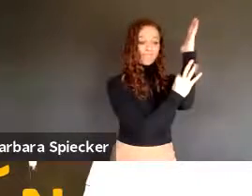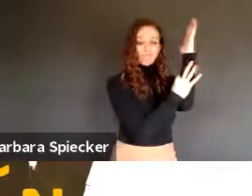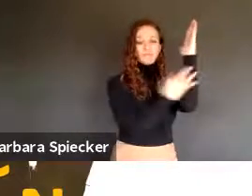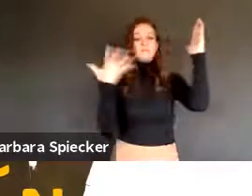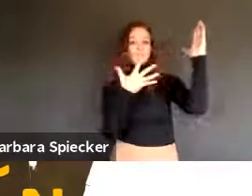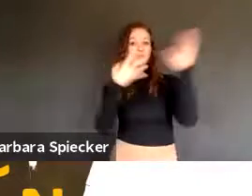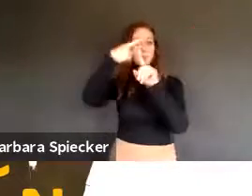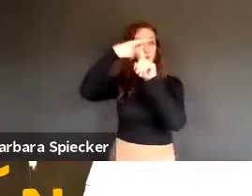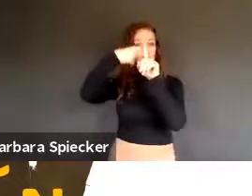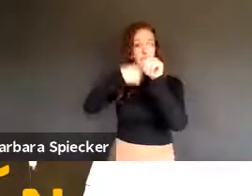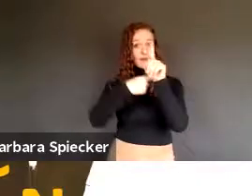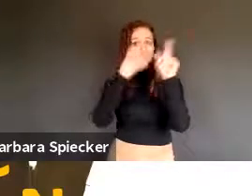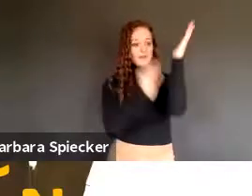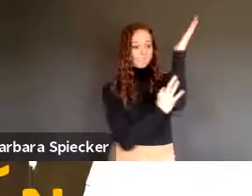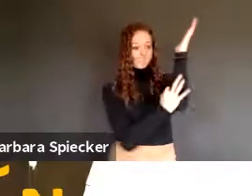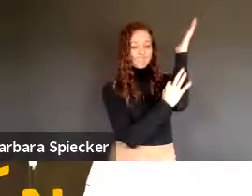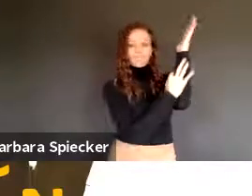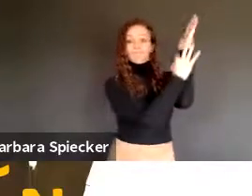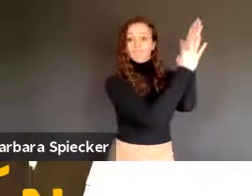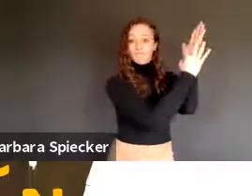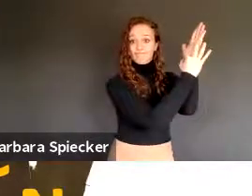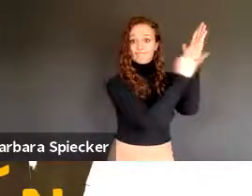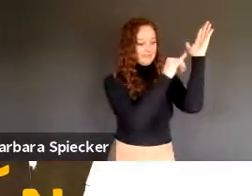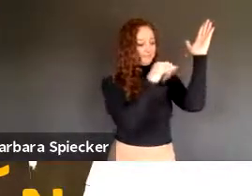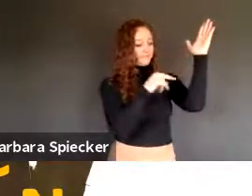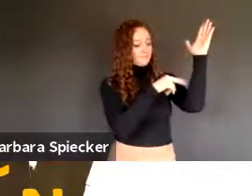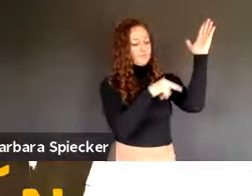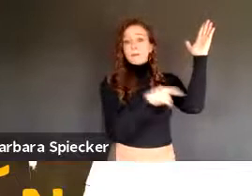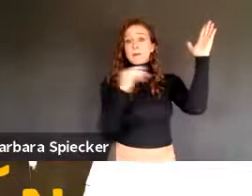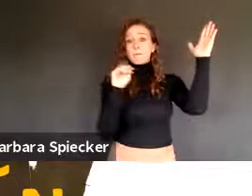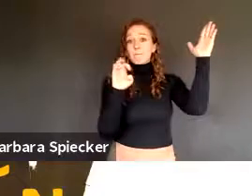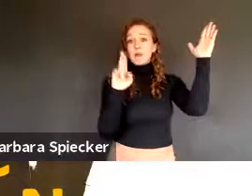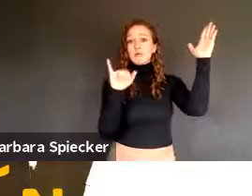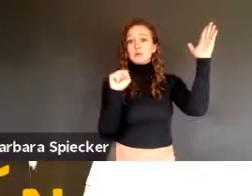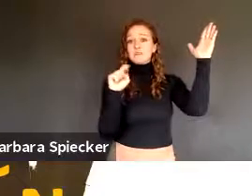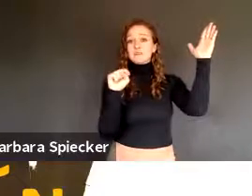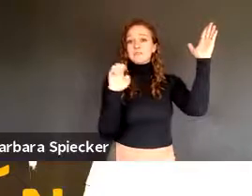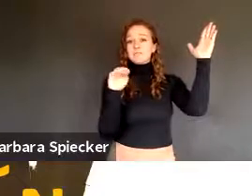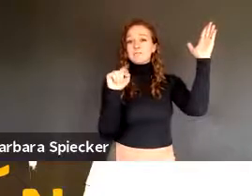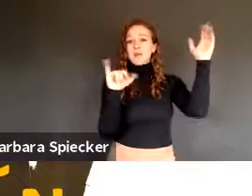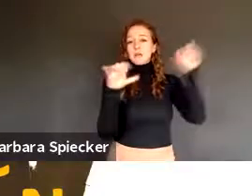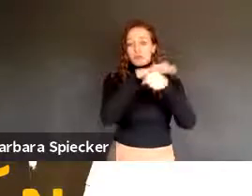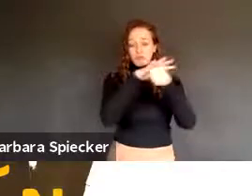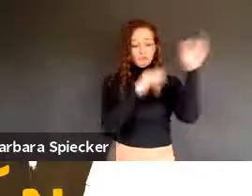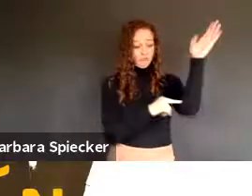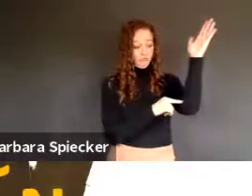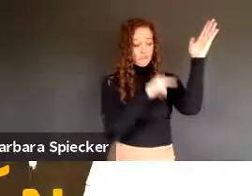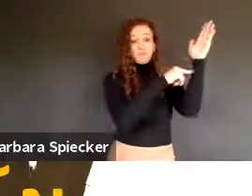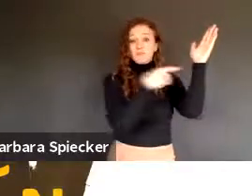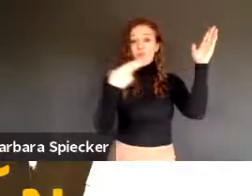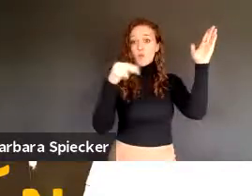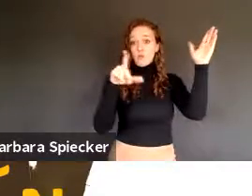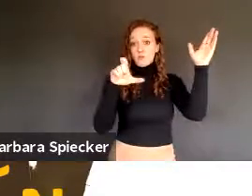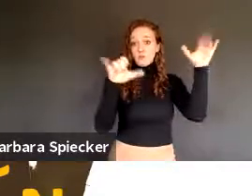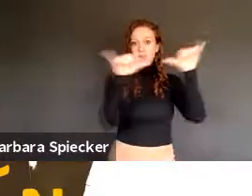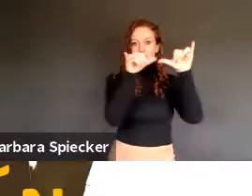Basically what the hole punching method looks like is I punched a hole in the bottom near the meristematic region of the algae, allowed it to grow for a